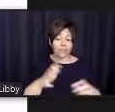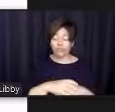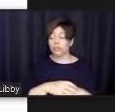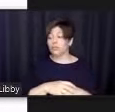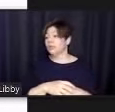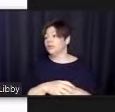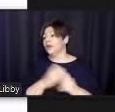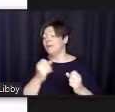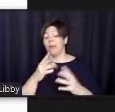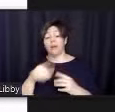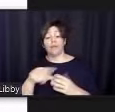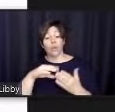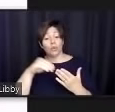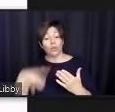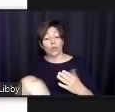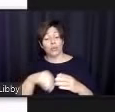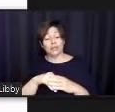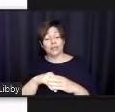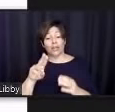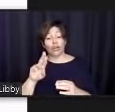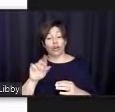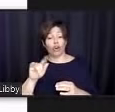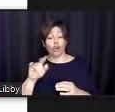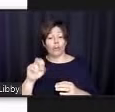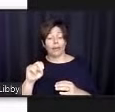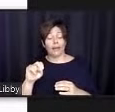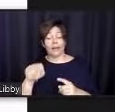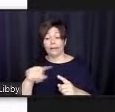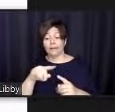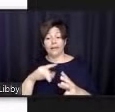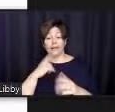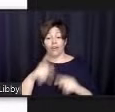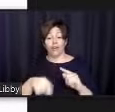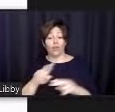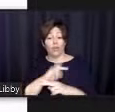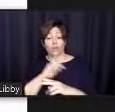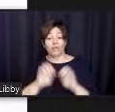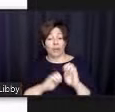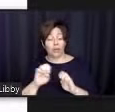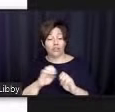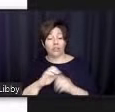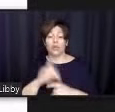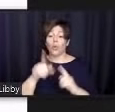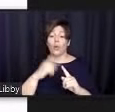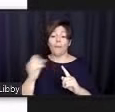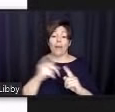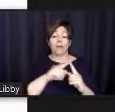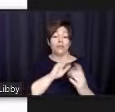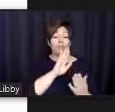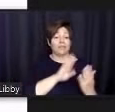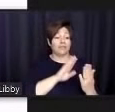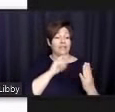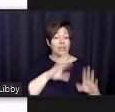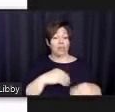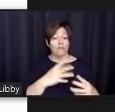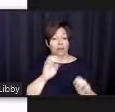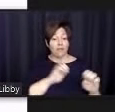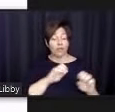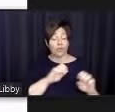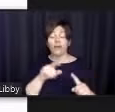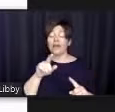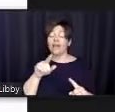Many of those kids in early intervention, they were unable to do these evaluations. So when we come back to face-to-face and when we actually can do this, they're going to be